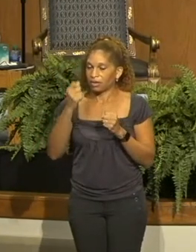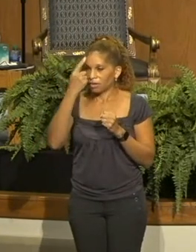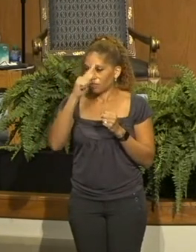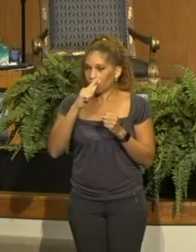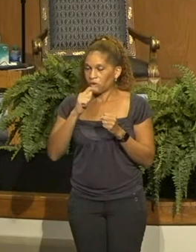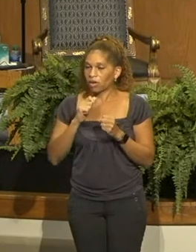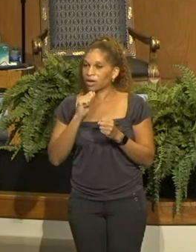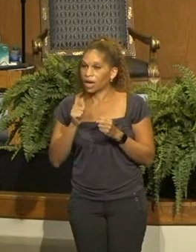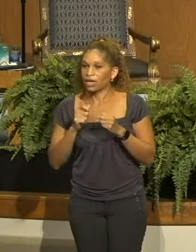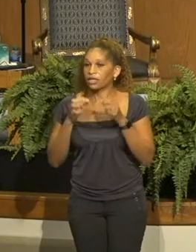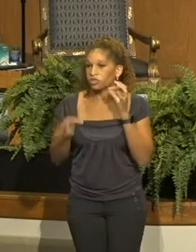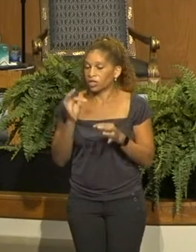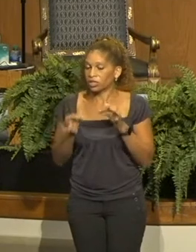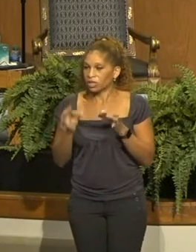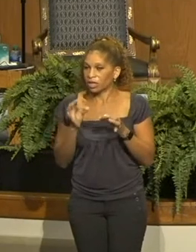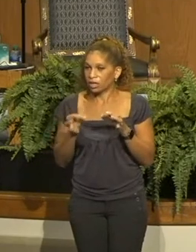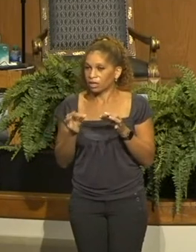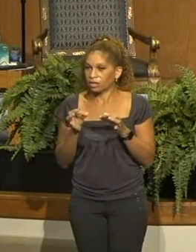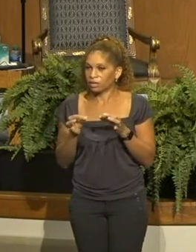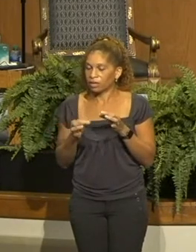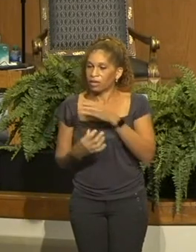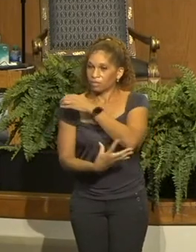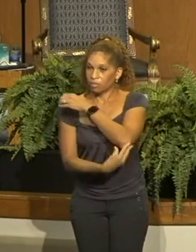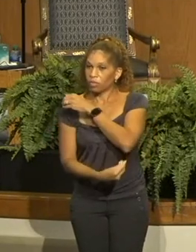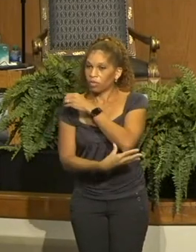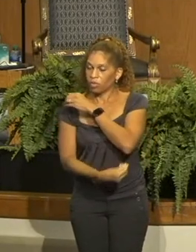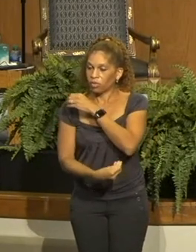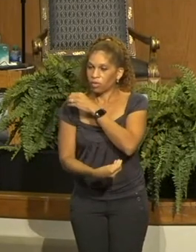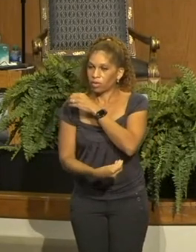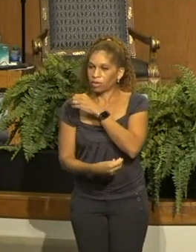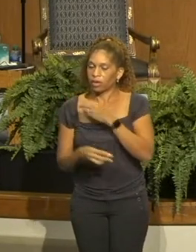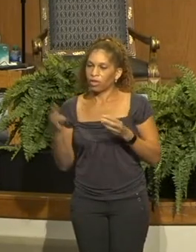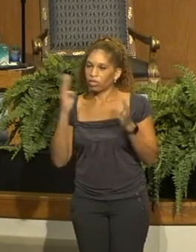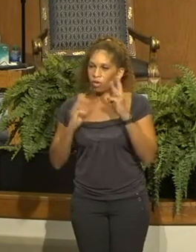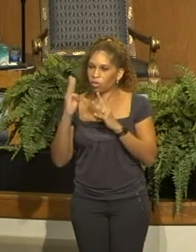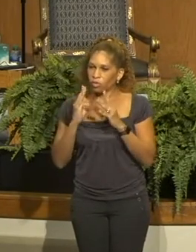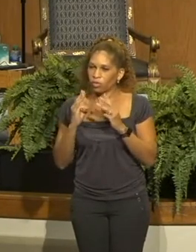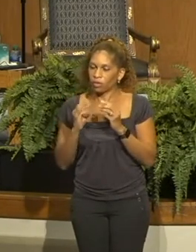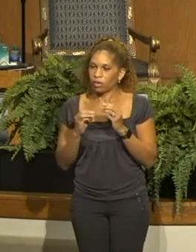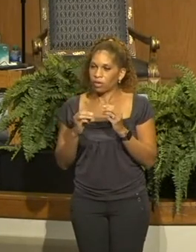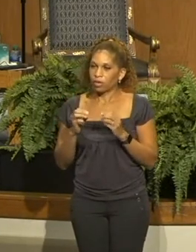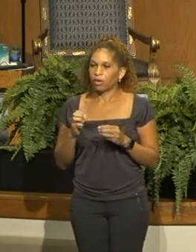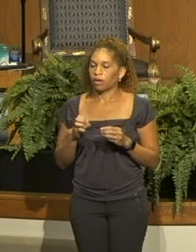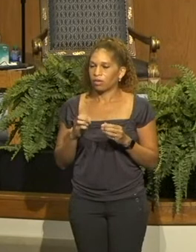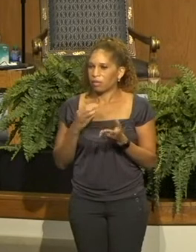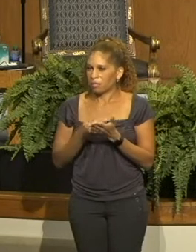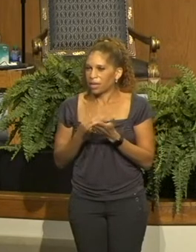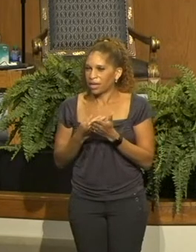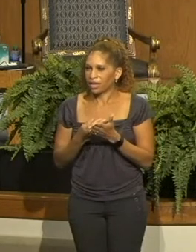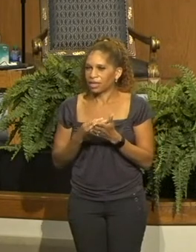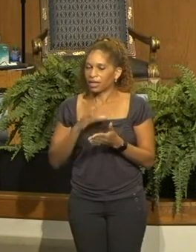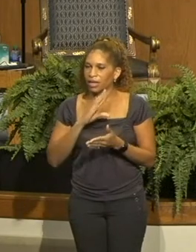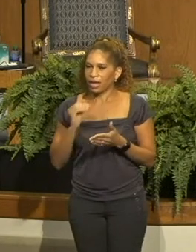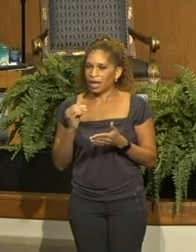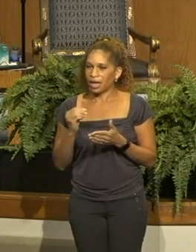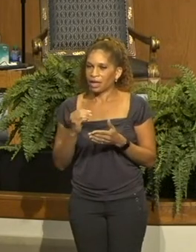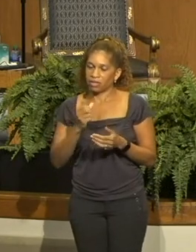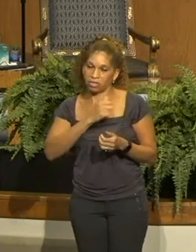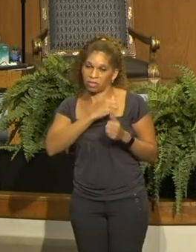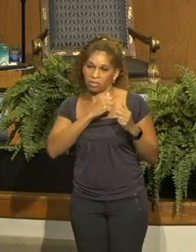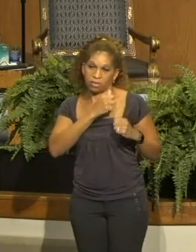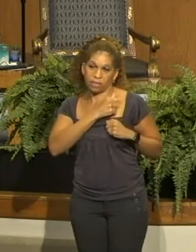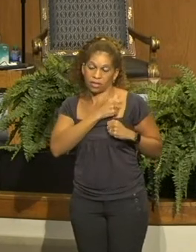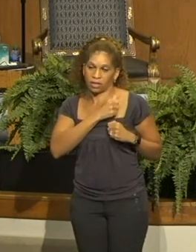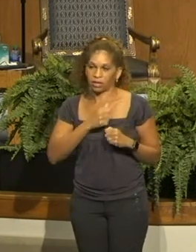systemic racism, systemic poverty, the war economy and militarism, ecological